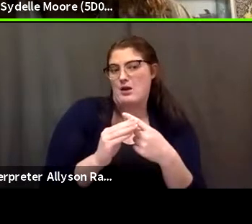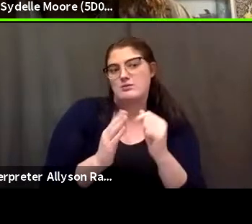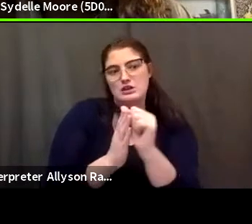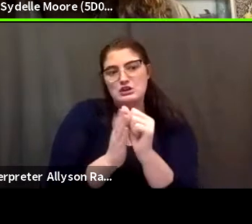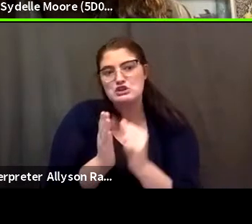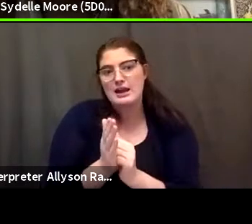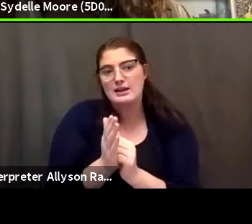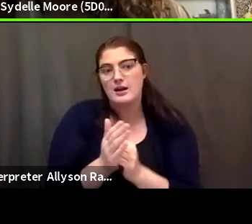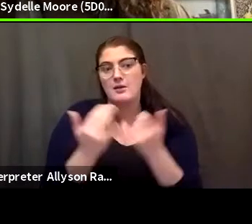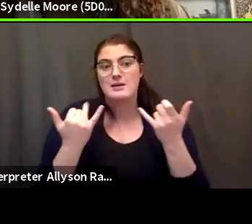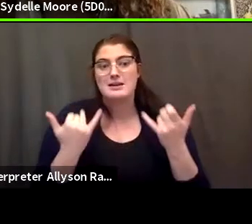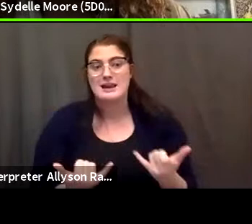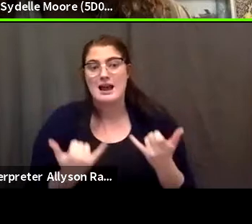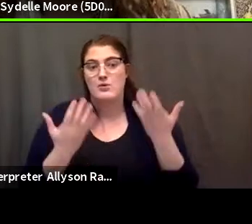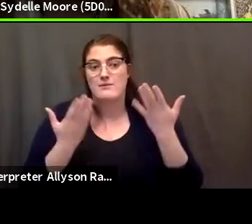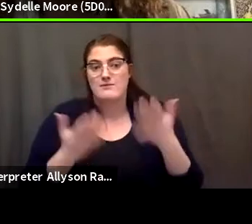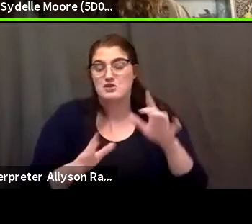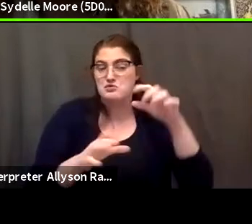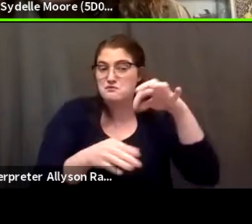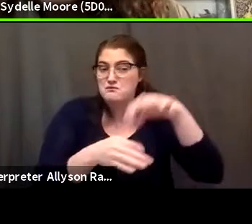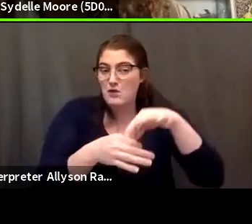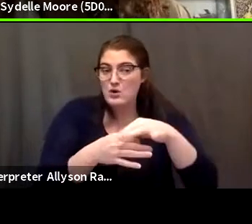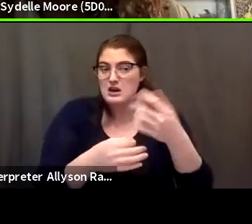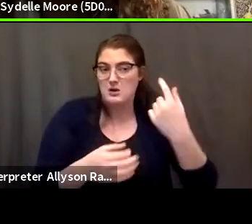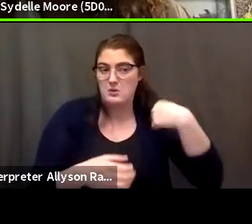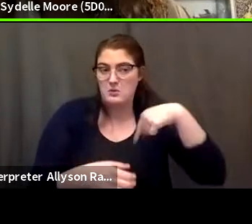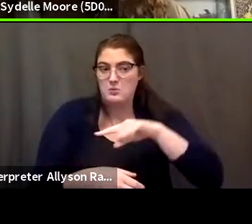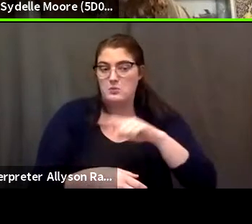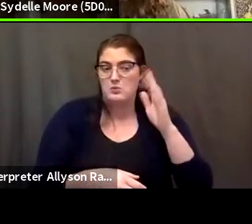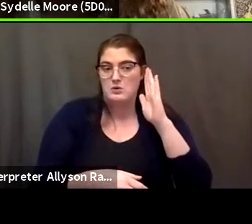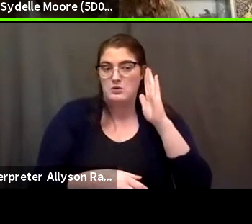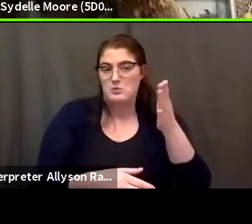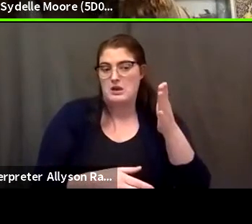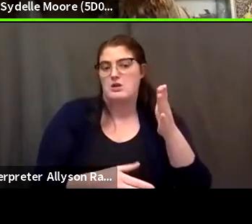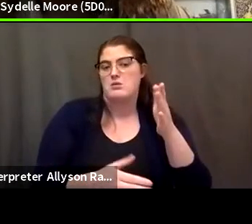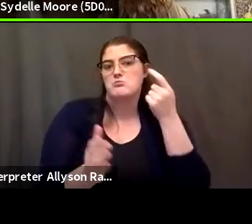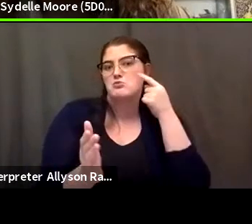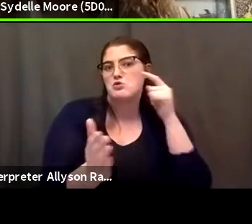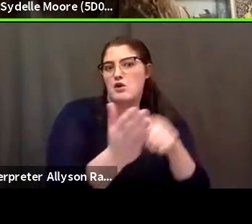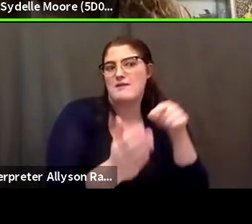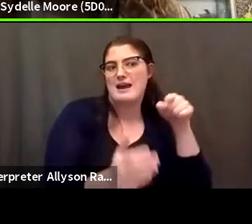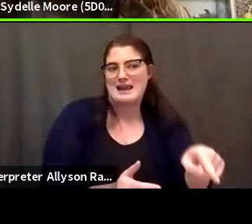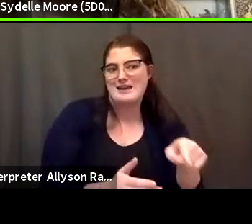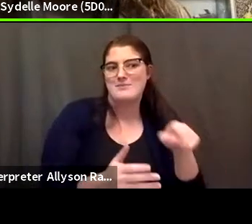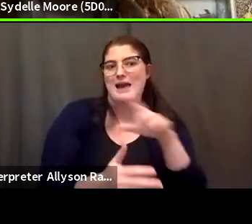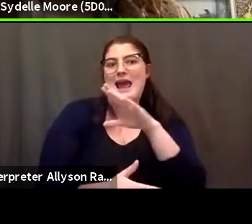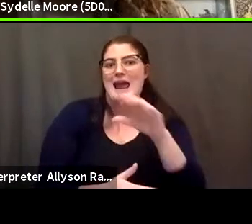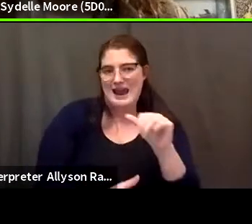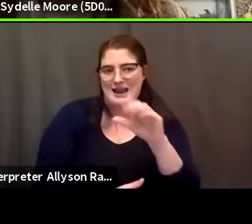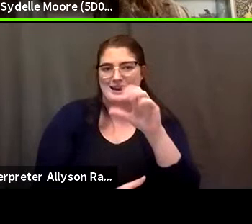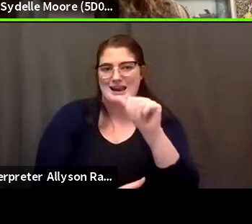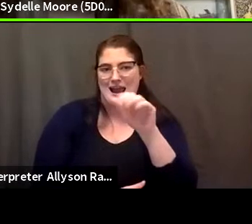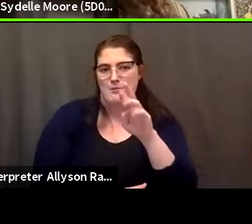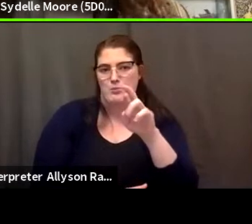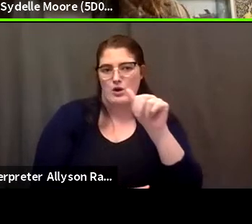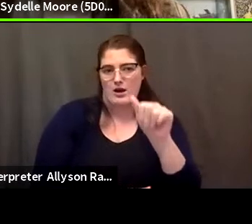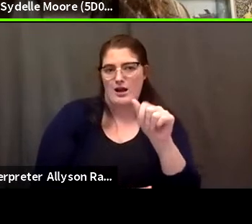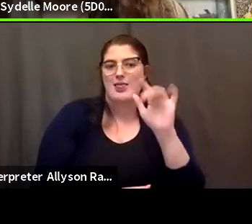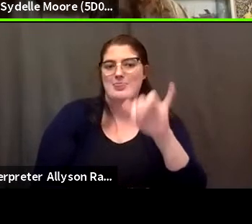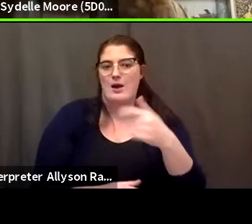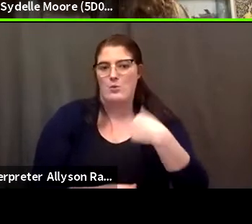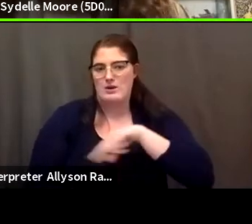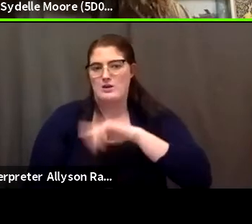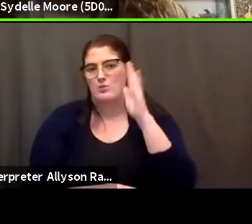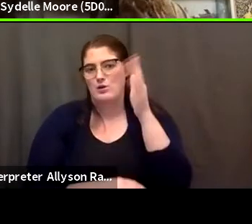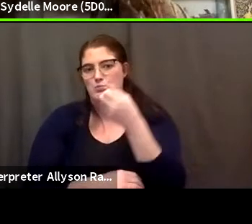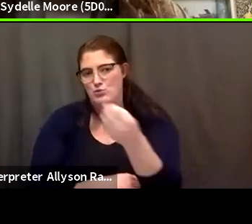we voted, we'll notify him as well as ABRA of the fact that we're going to protest. And then they'll give us a series